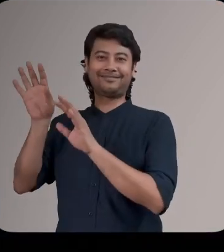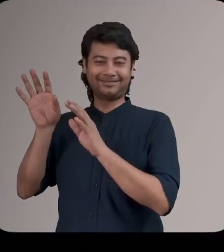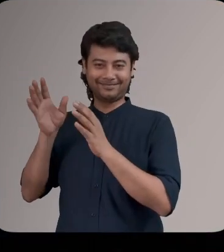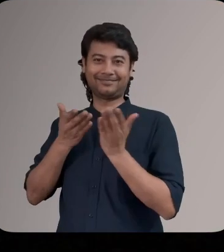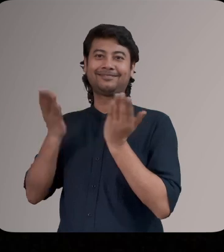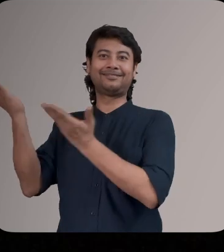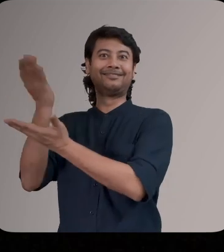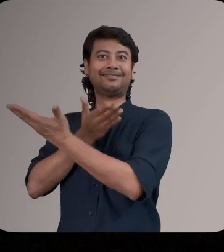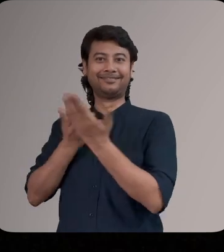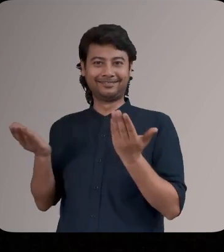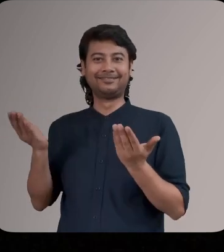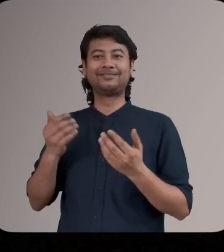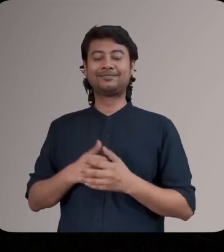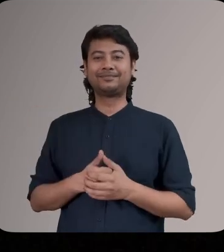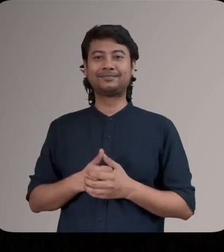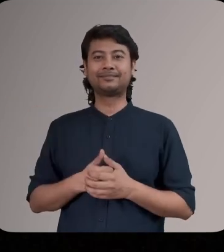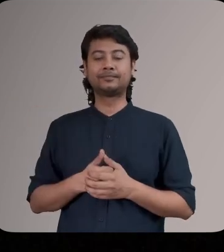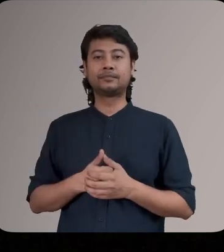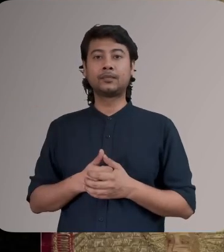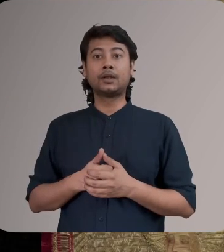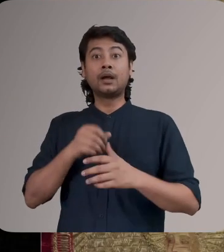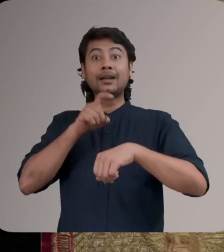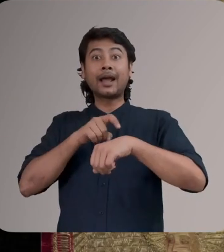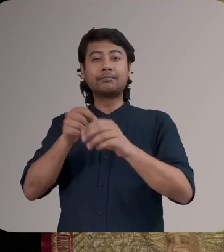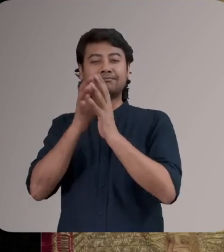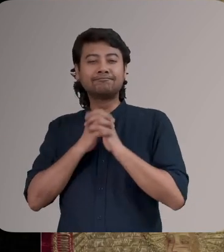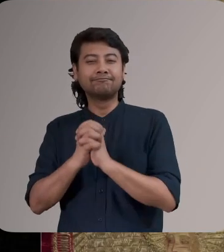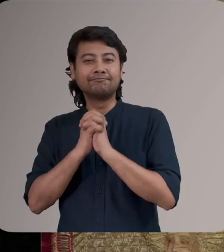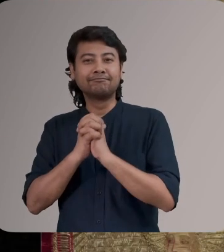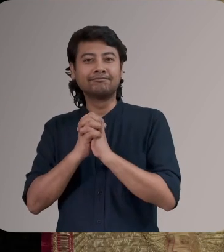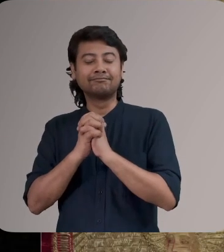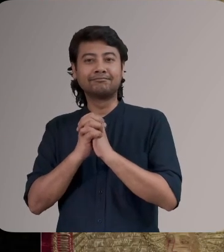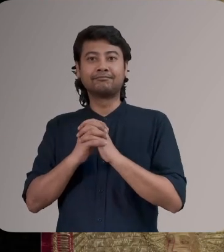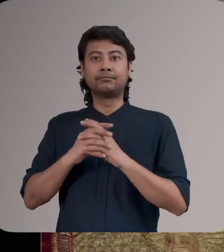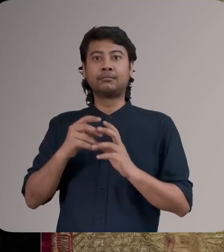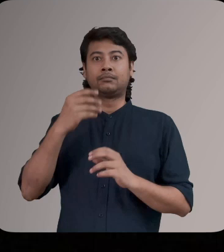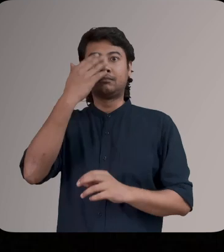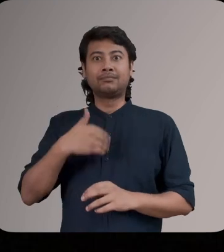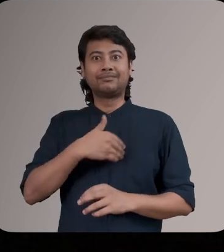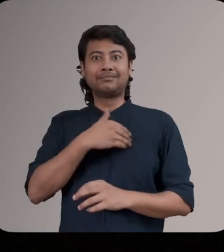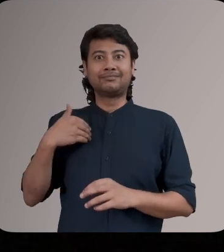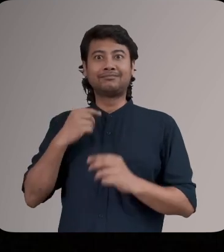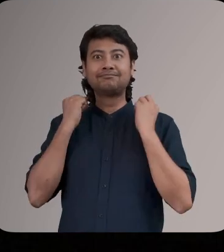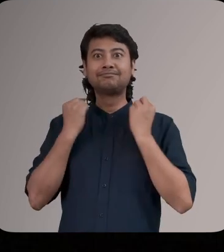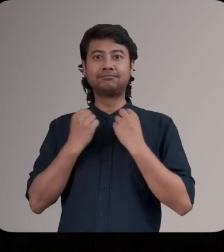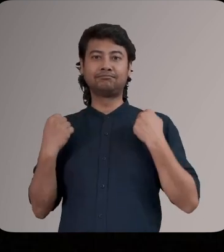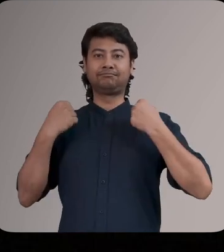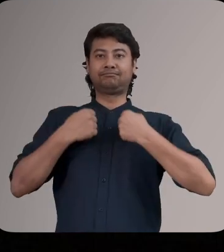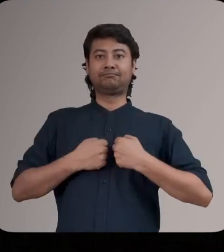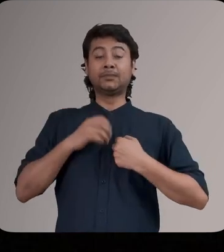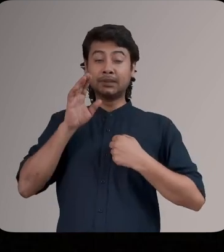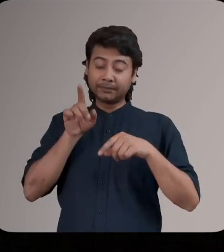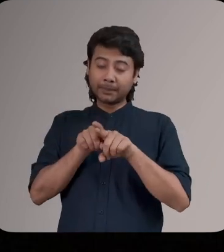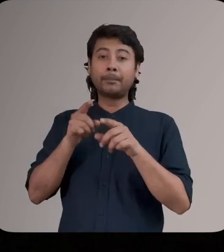The chasuble is the principal and most visible of the vestments worn by the Christian priest at the celebration of Mass. It was initially related to the